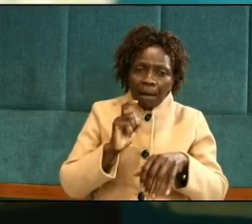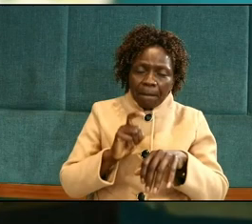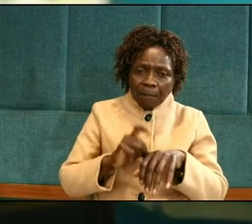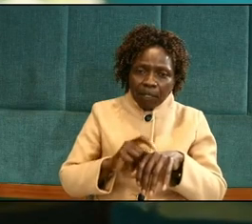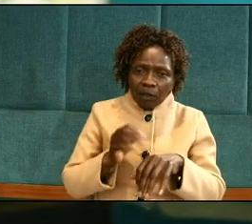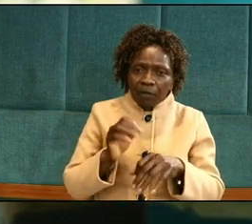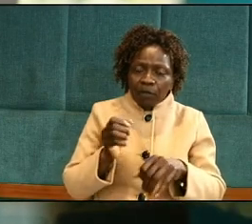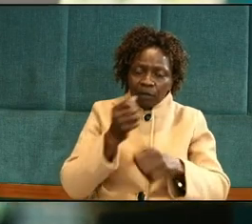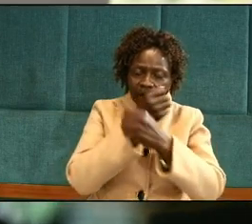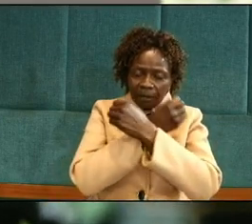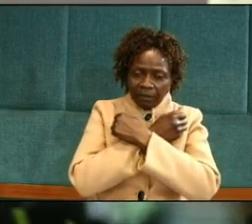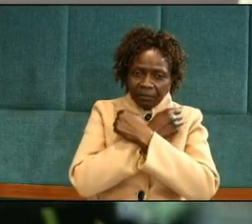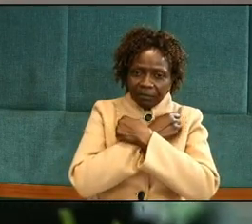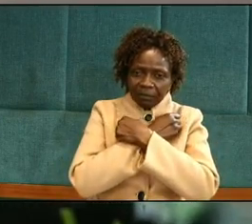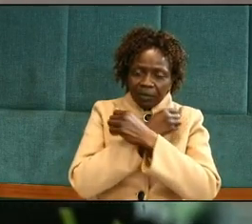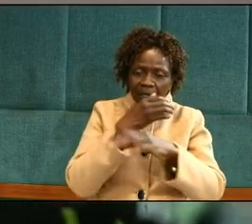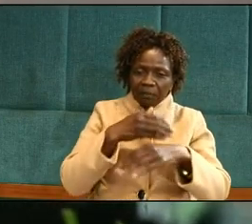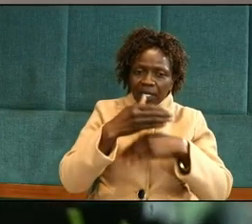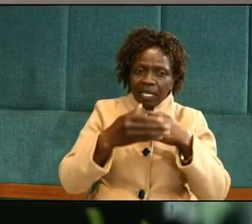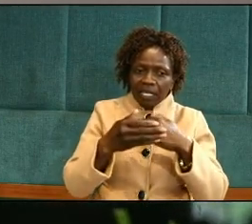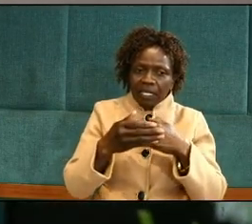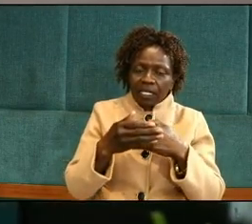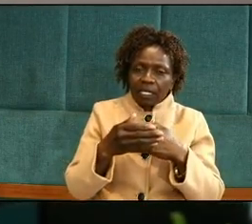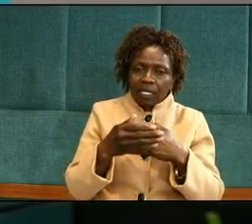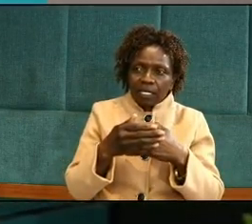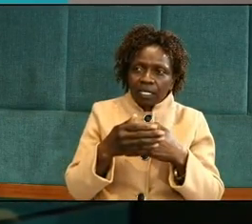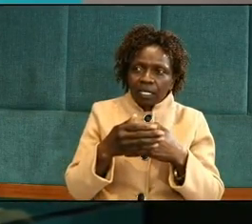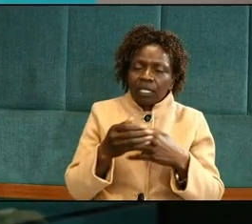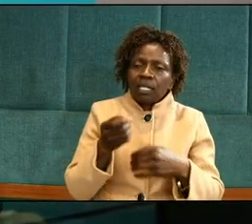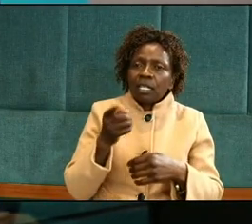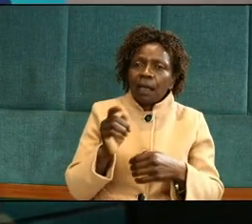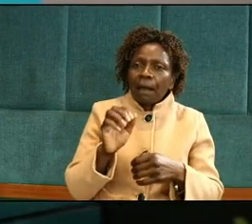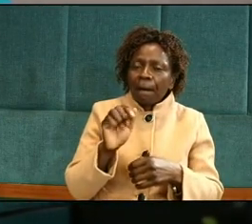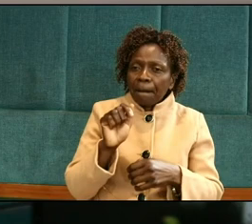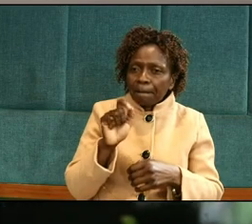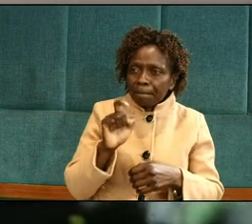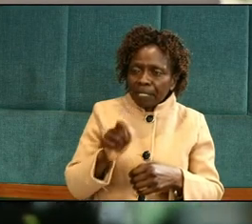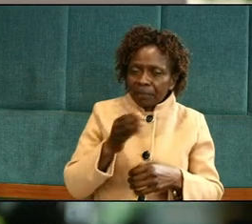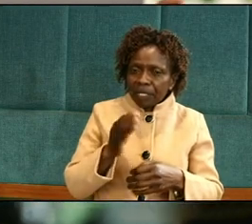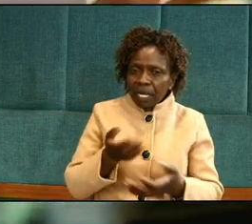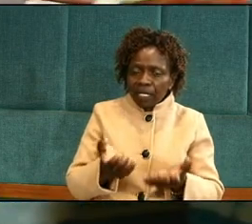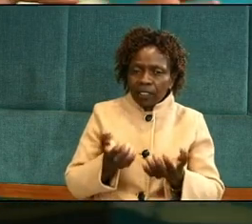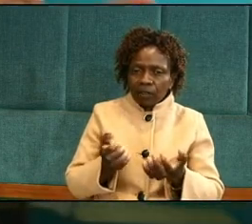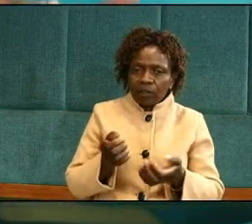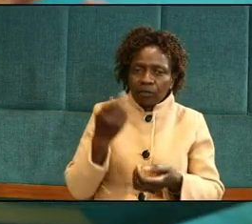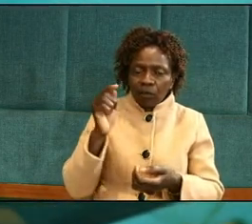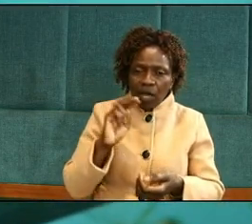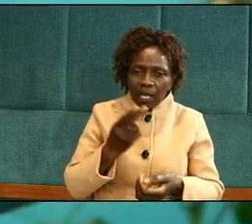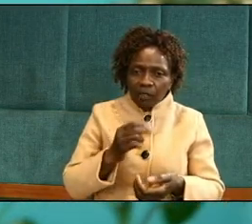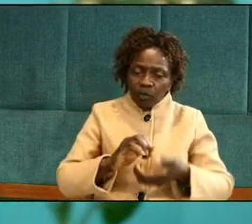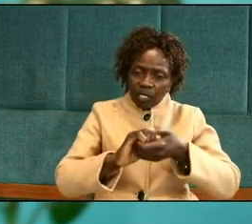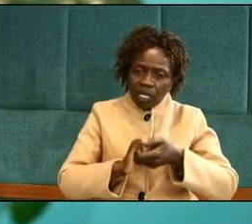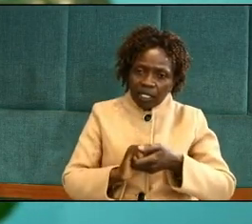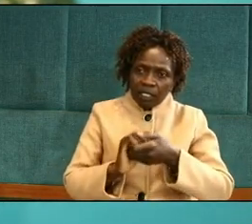love behind the curtain that there is need for us to engage God. And when what that